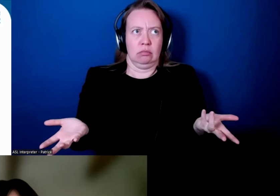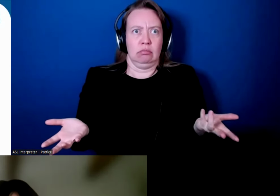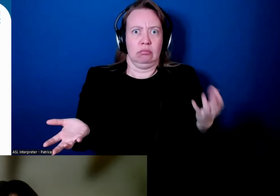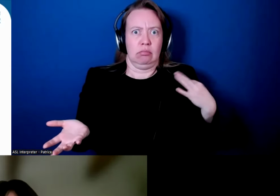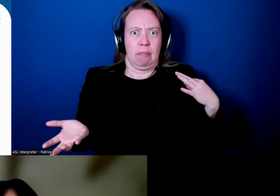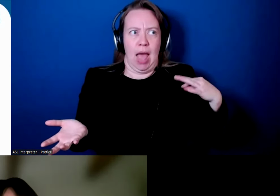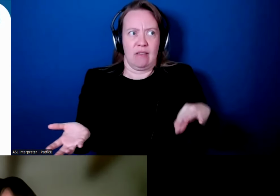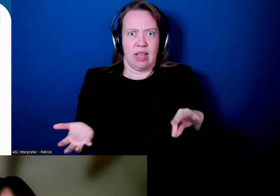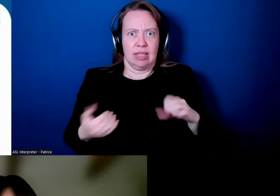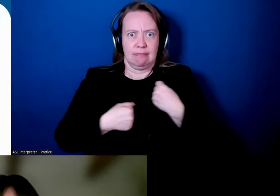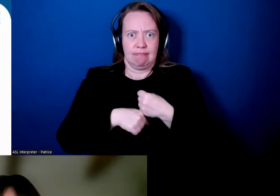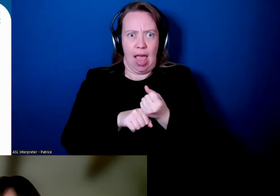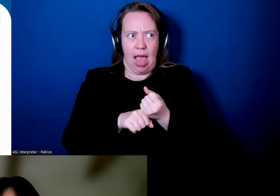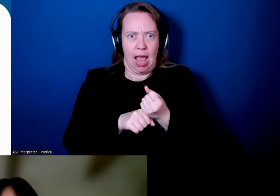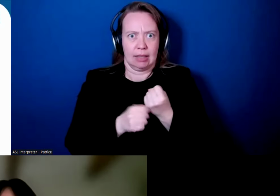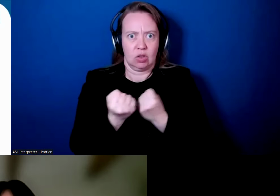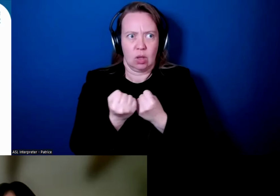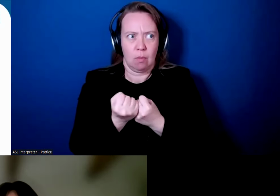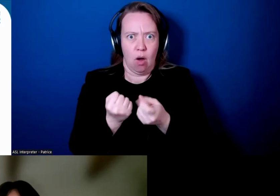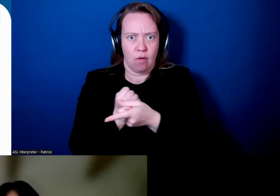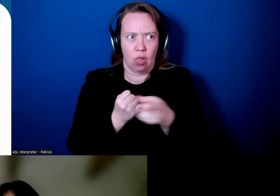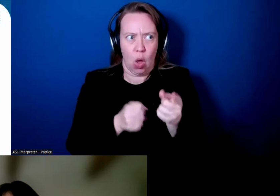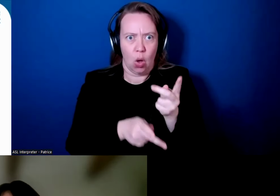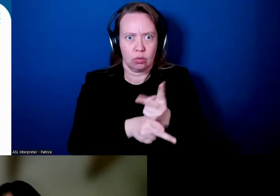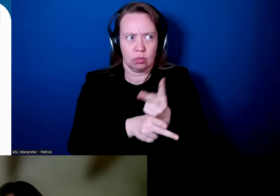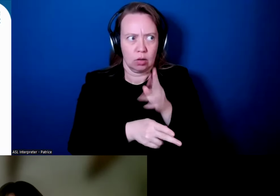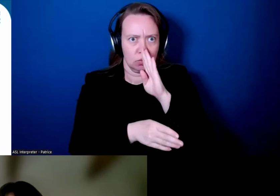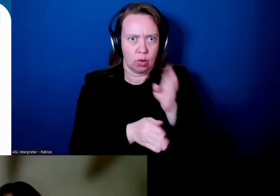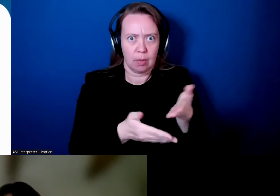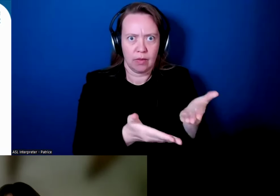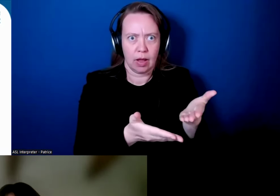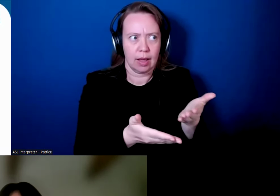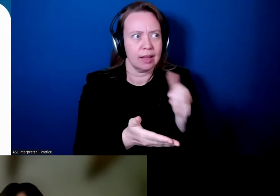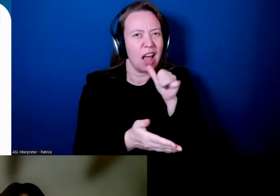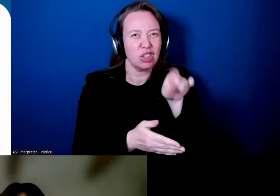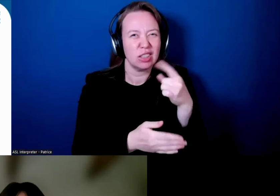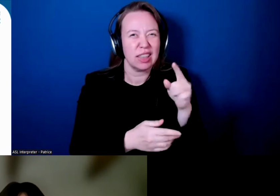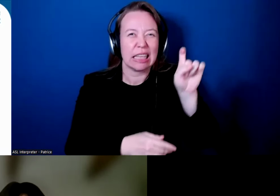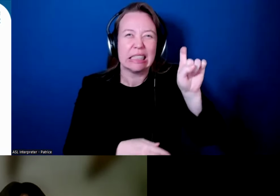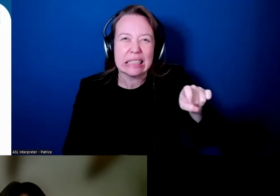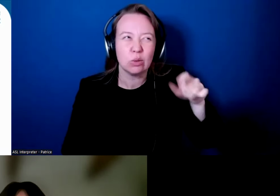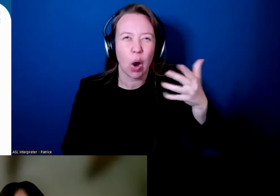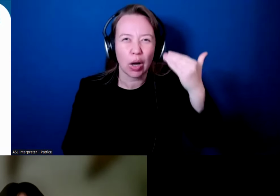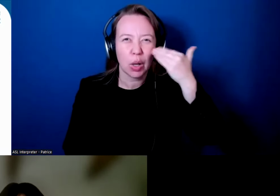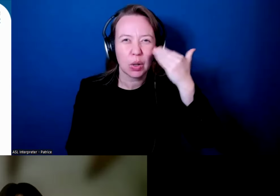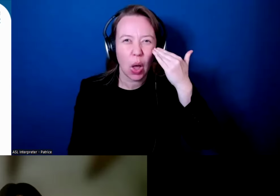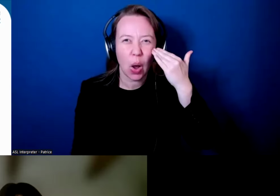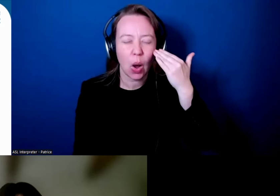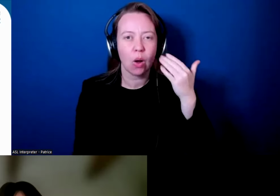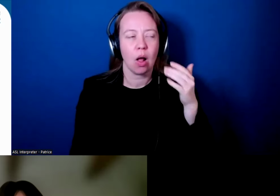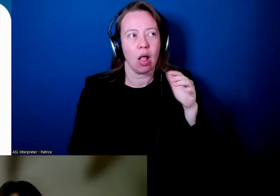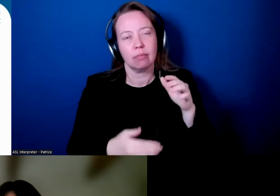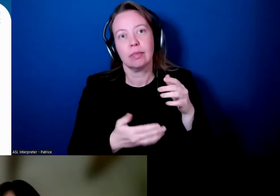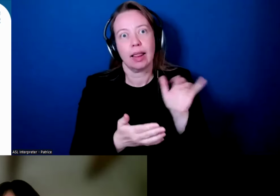benefits and supports for direct care workers beyond the essential central wages